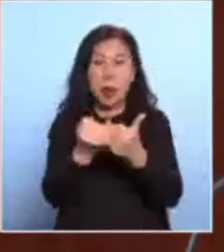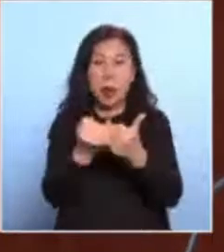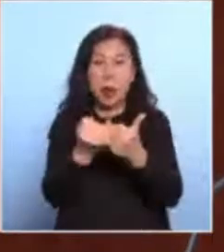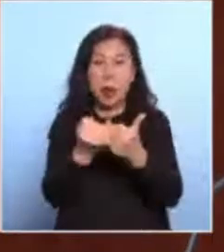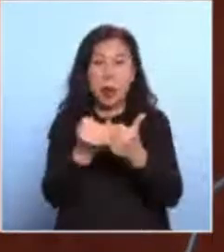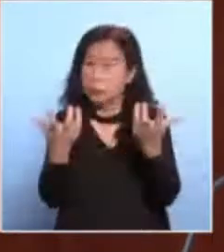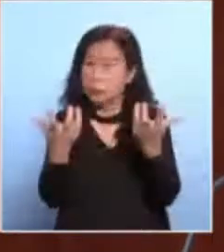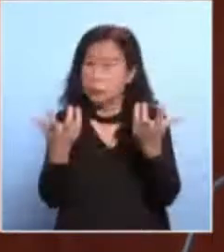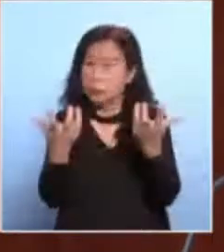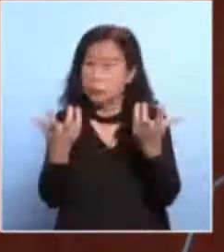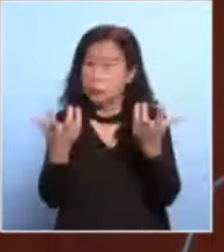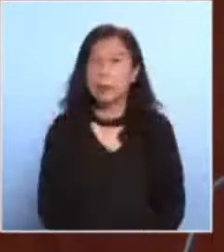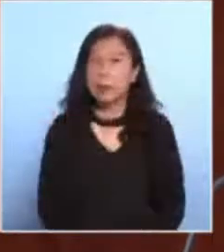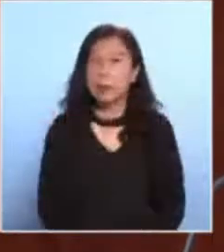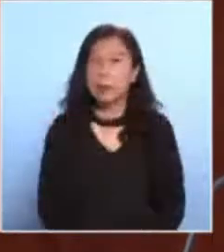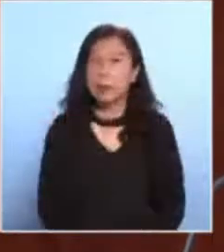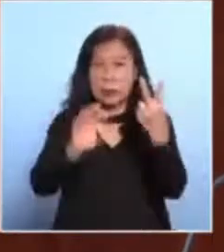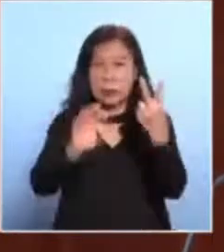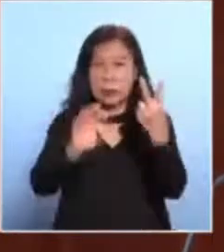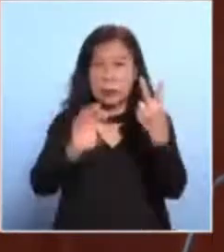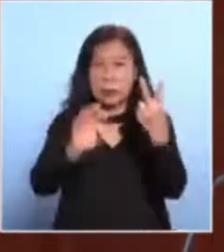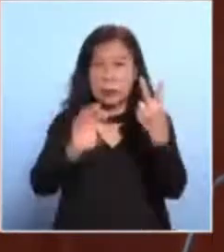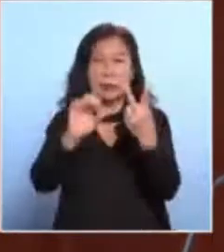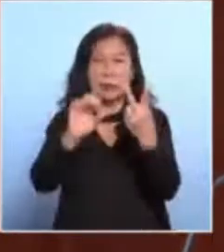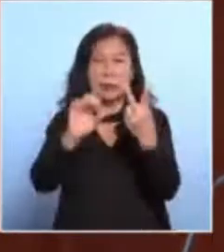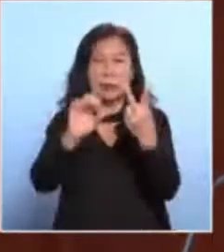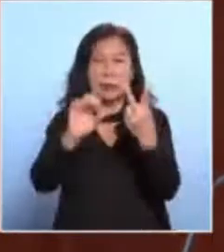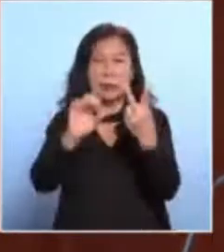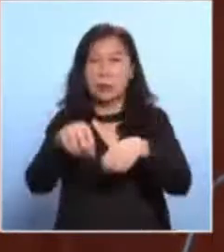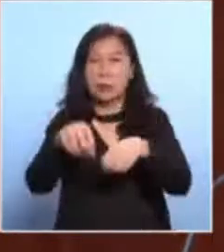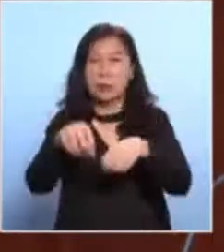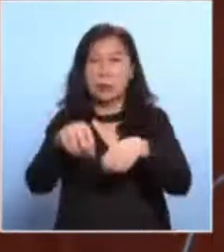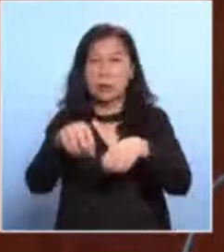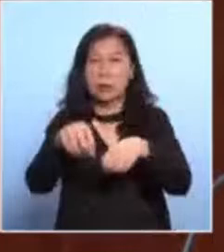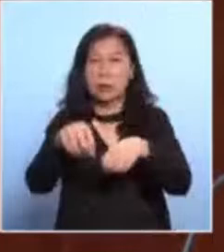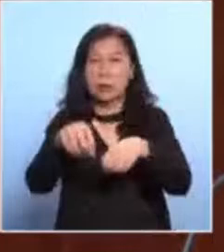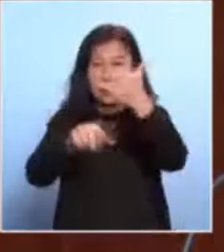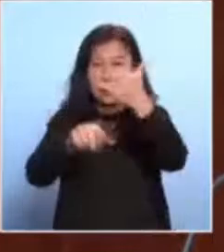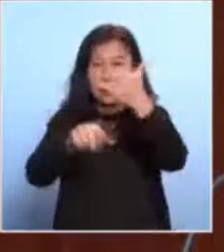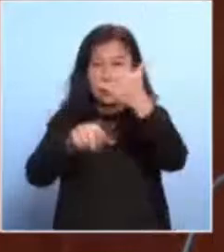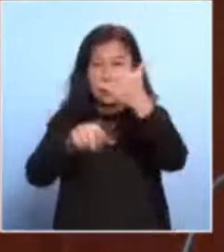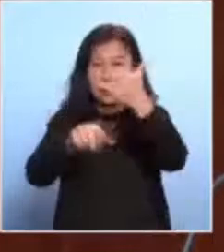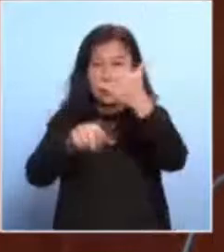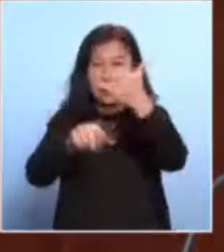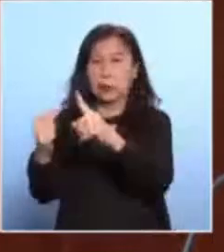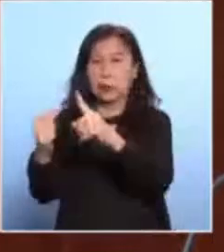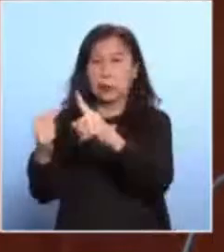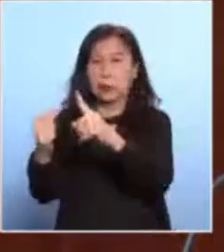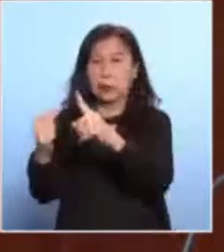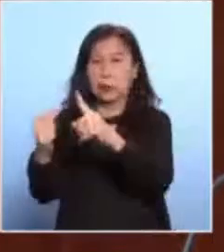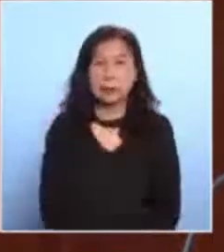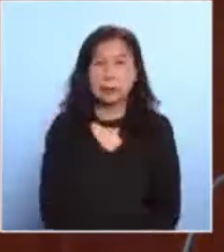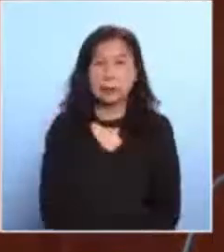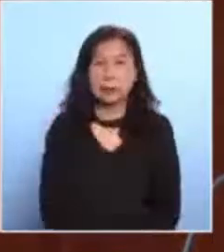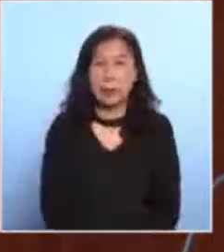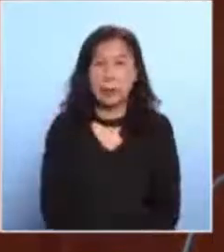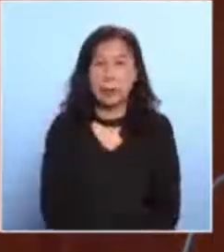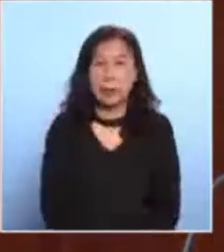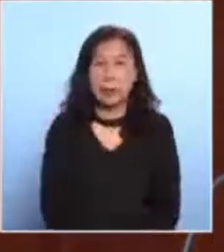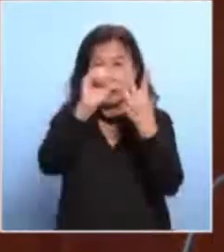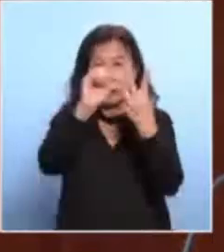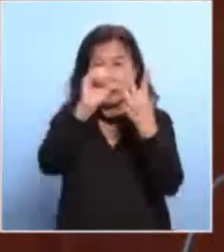will increase to 6,800 in the 2023 to 24 school years, reaching